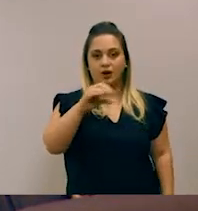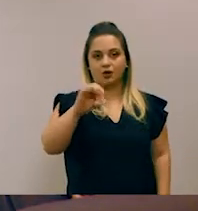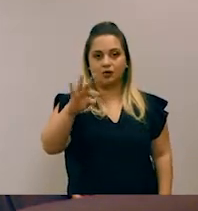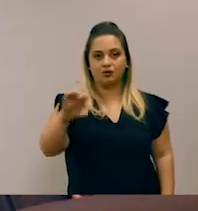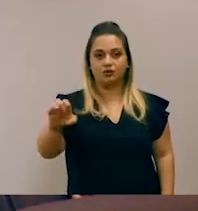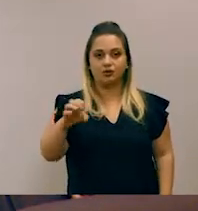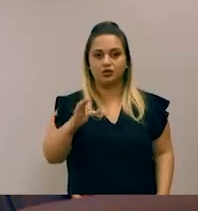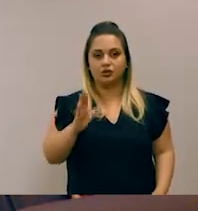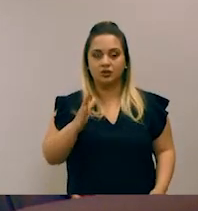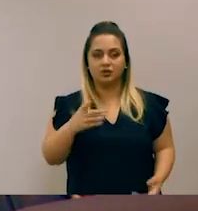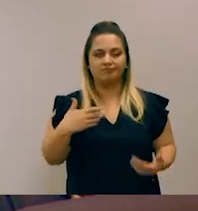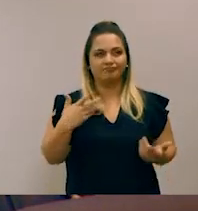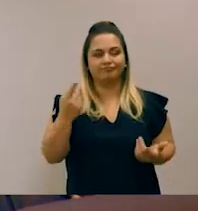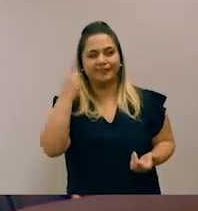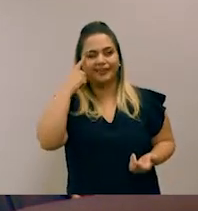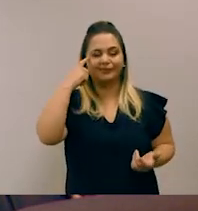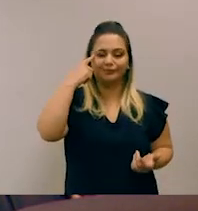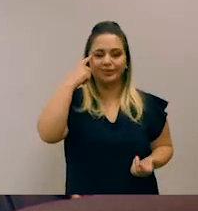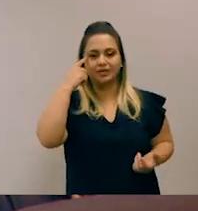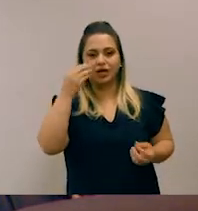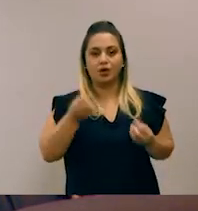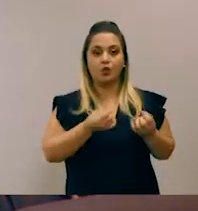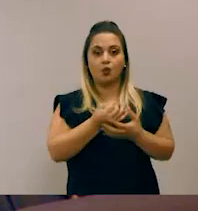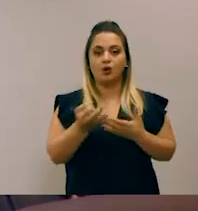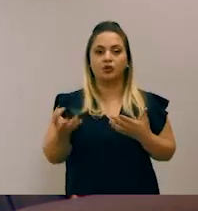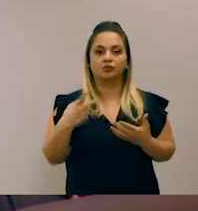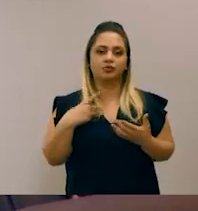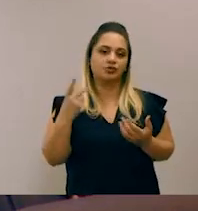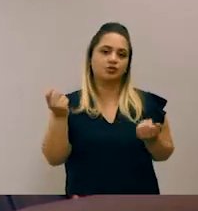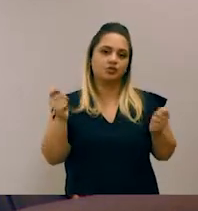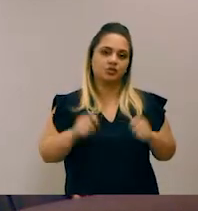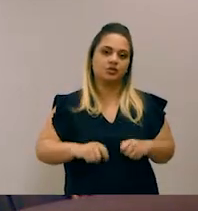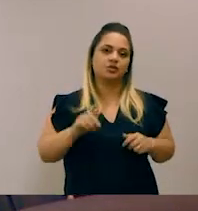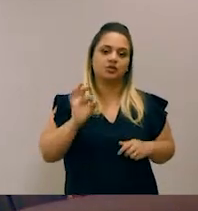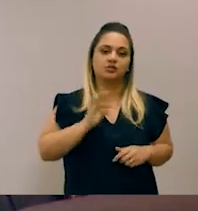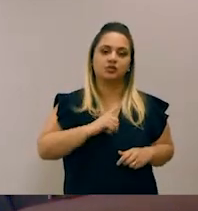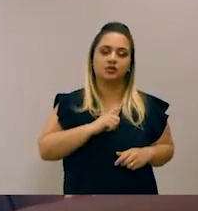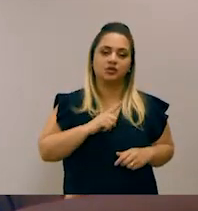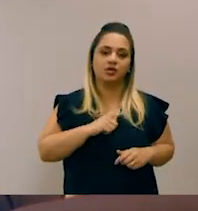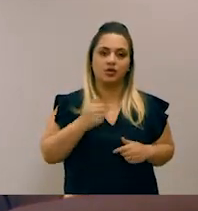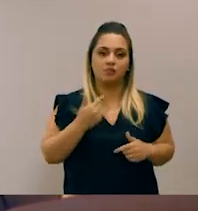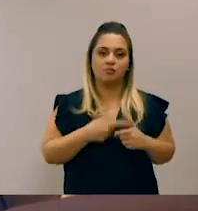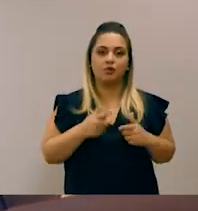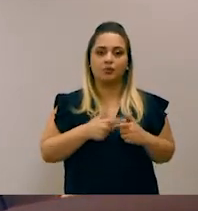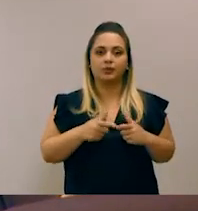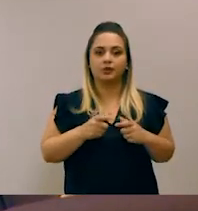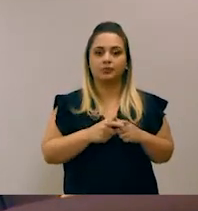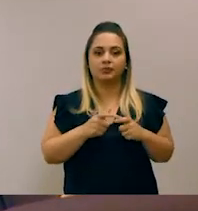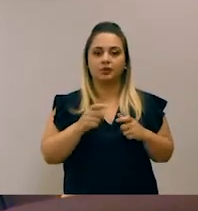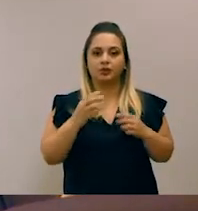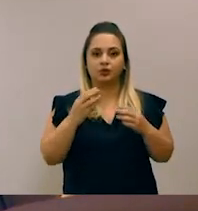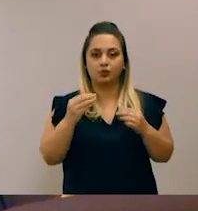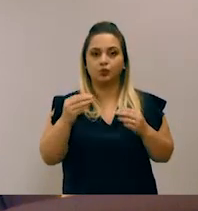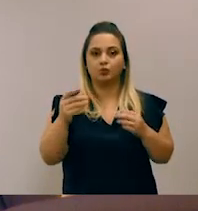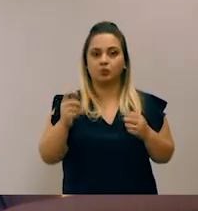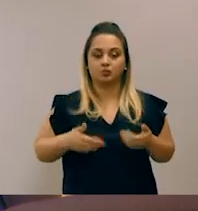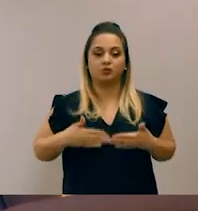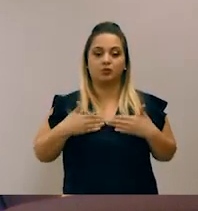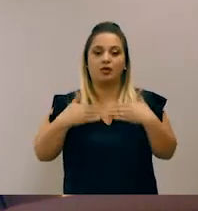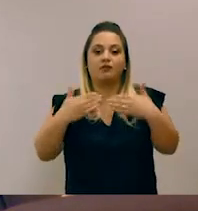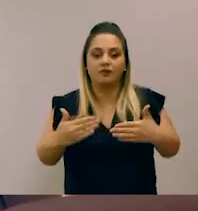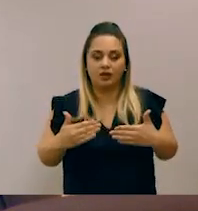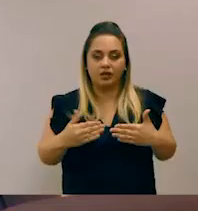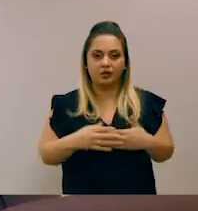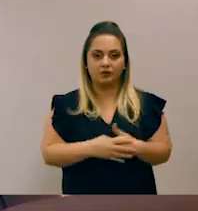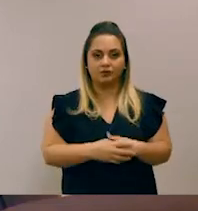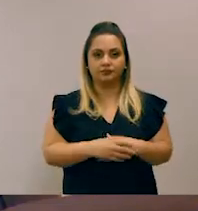package that was implemented, the work that you did? I'm trying to estimate how much inefficient there is in that aspect. Practically